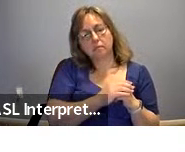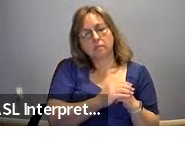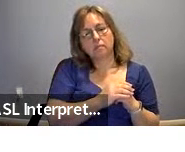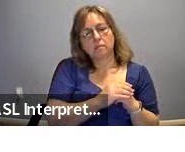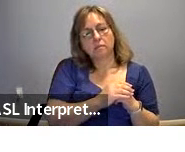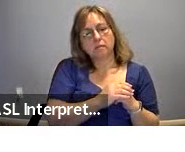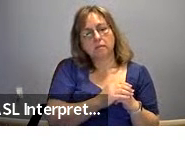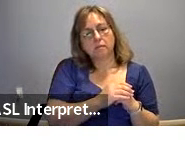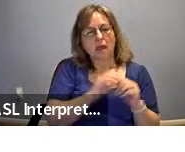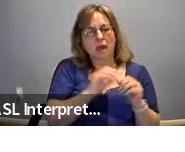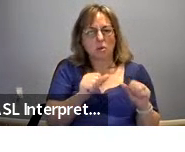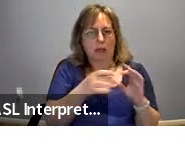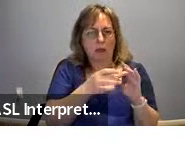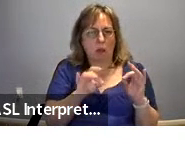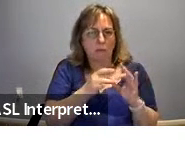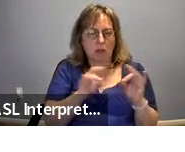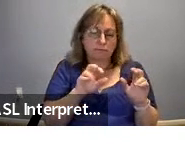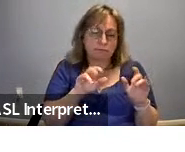And give a comment.